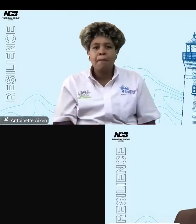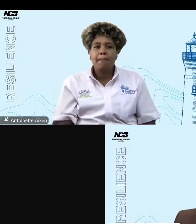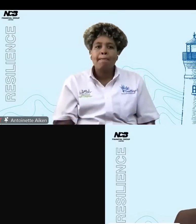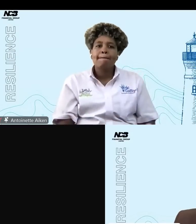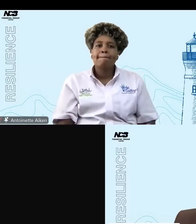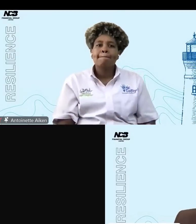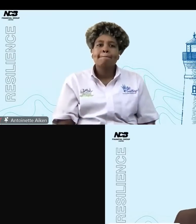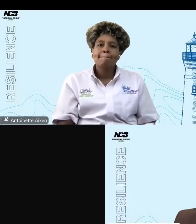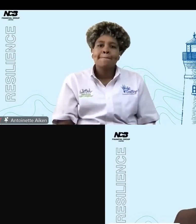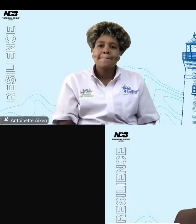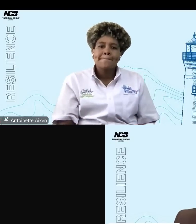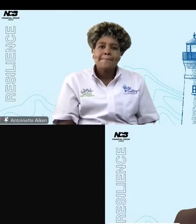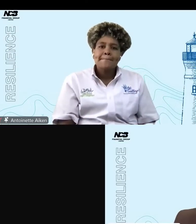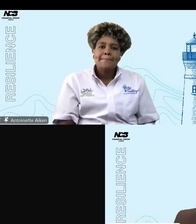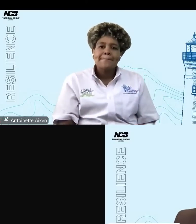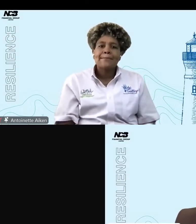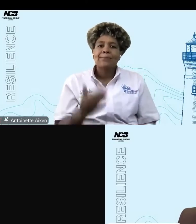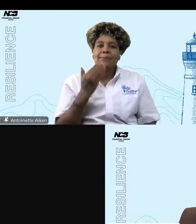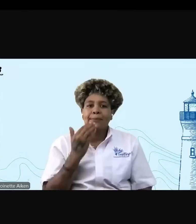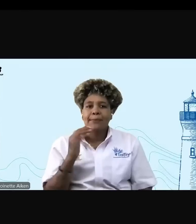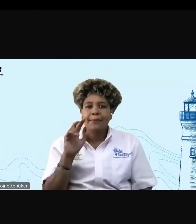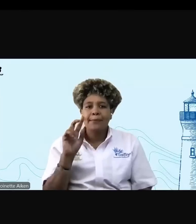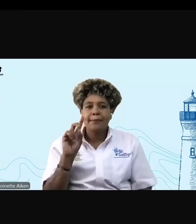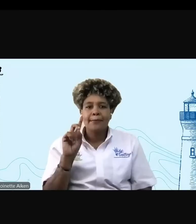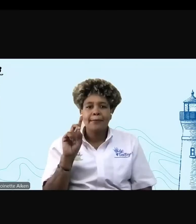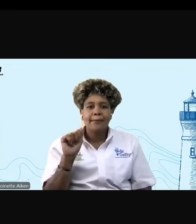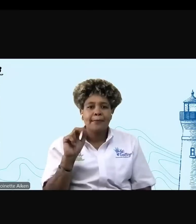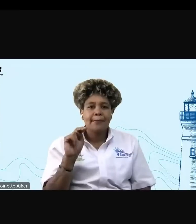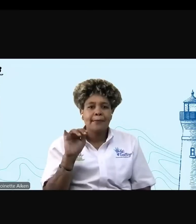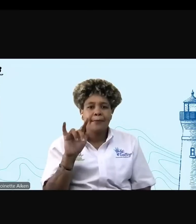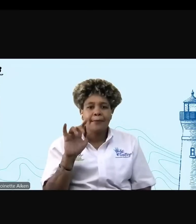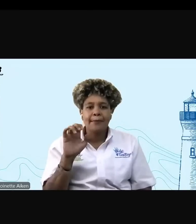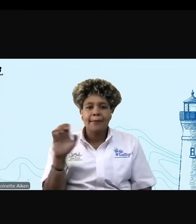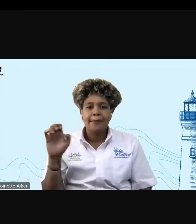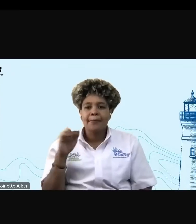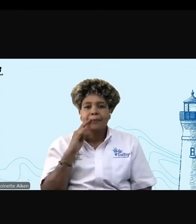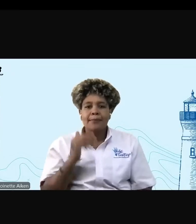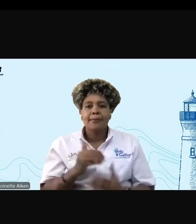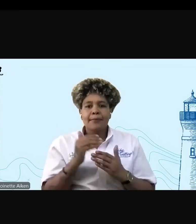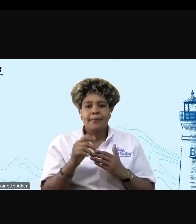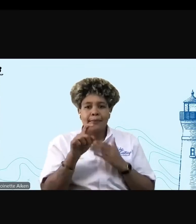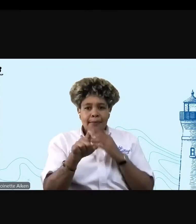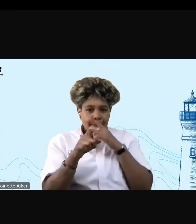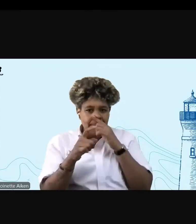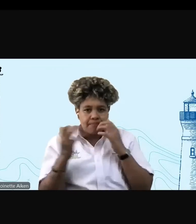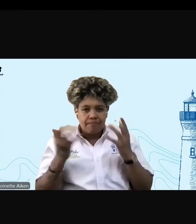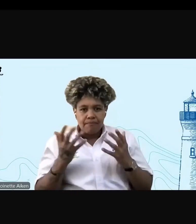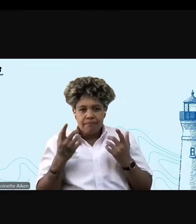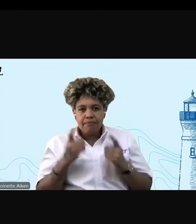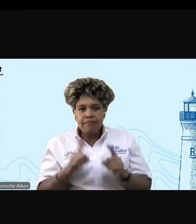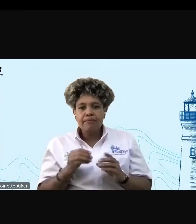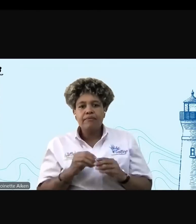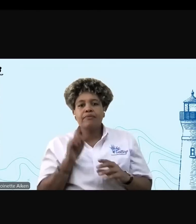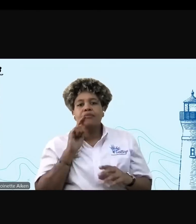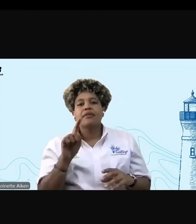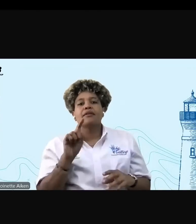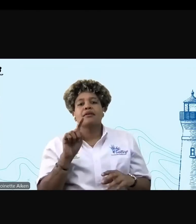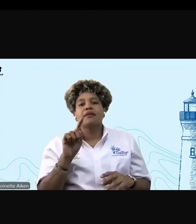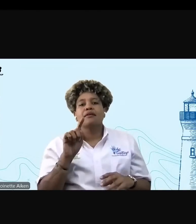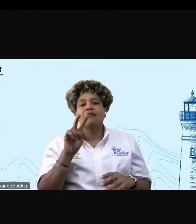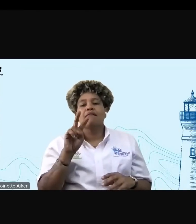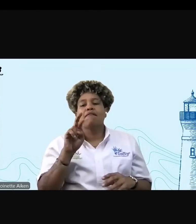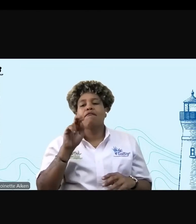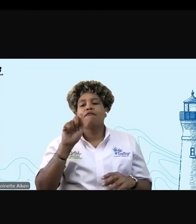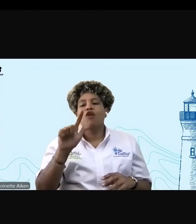All right. Thanks, Danielle. Next question for you. What's the status of the virtual Visa card